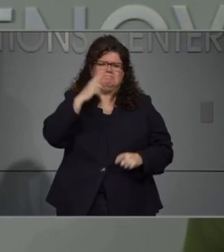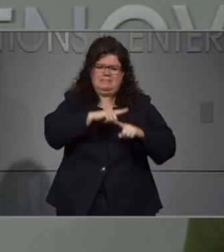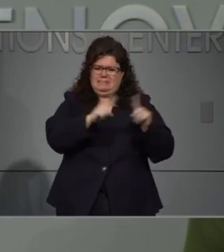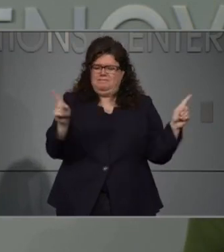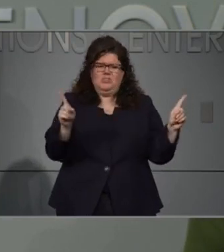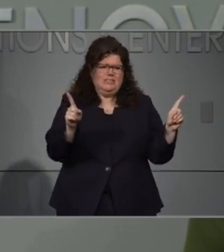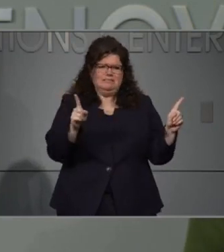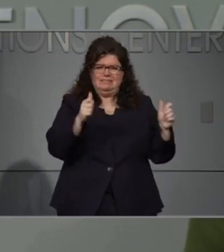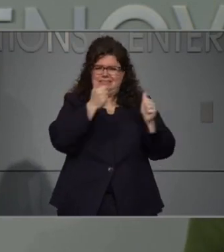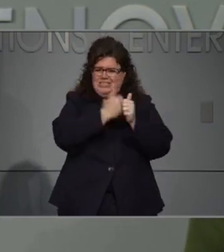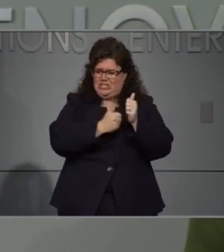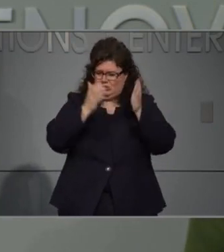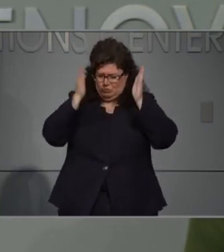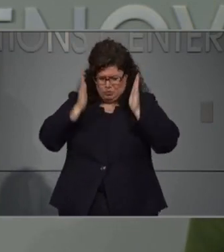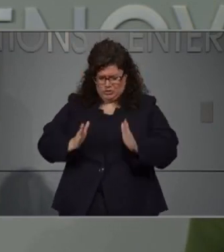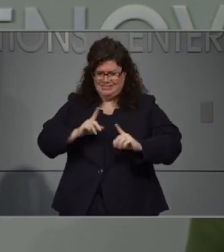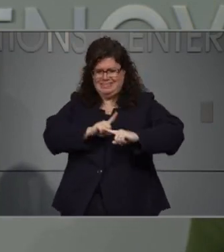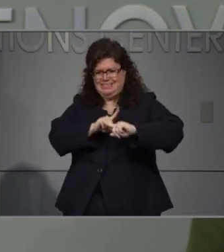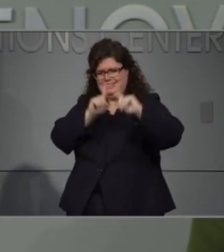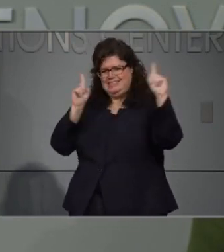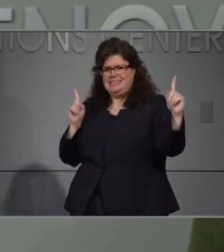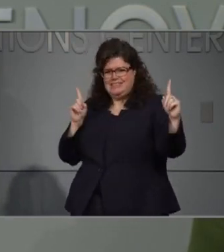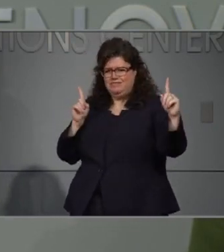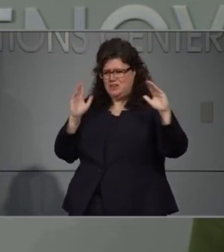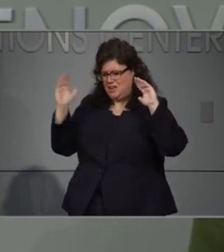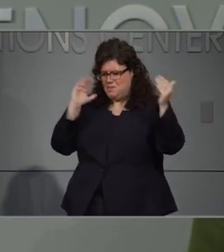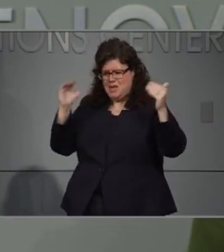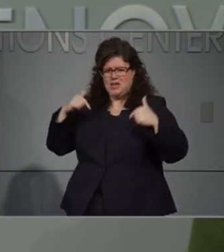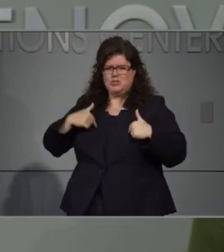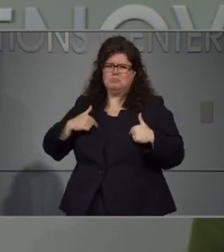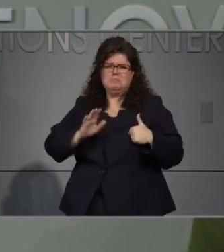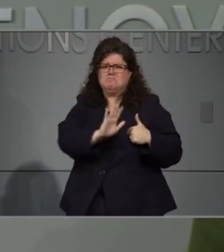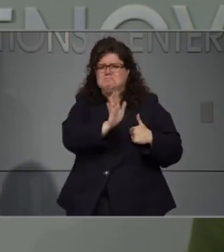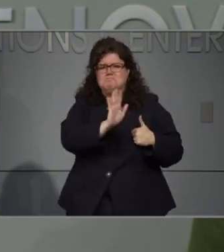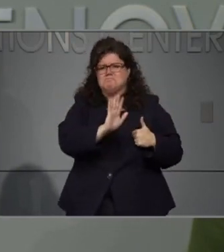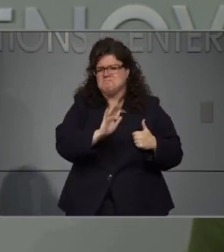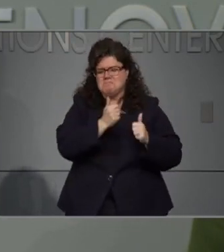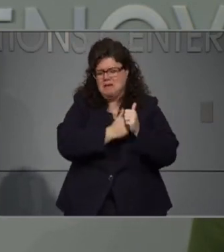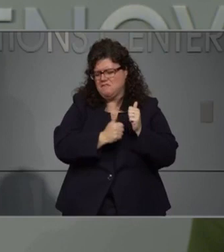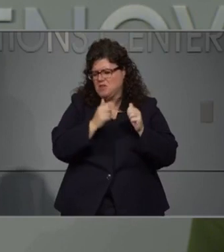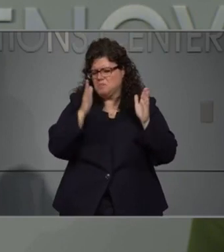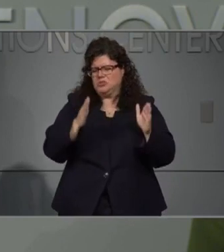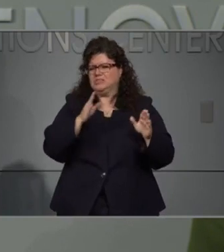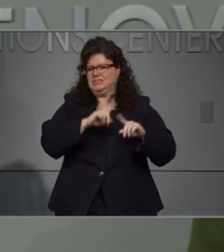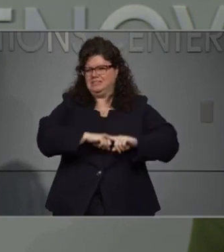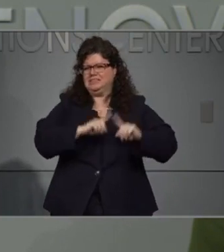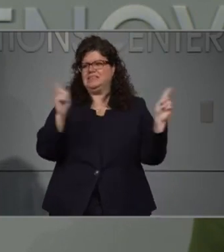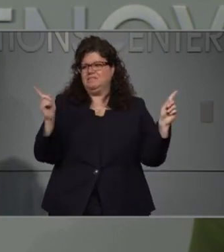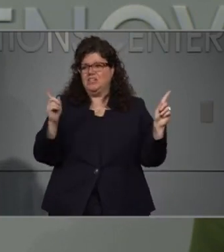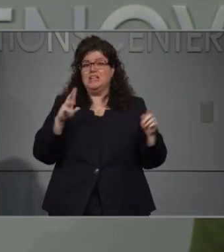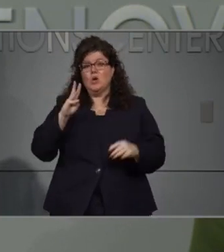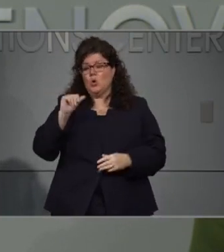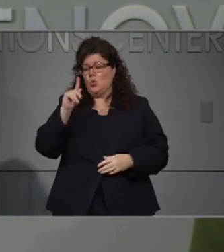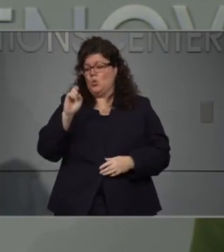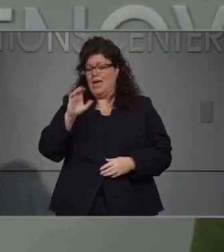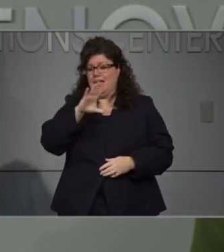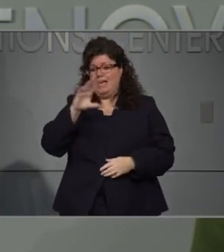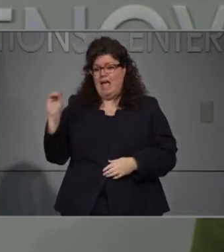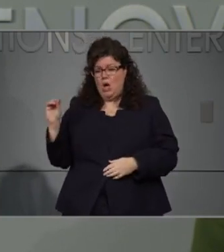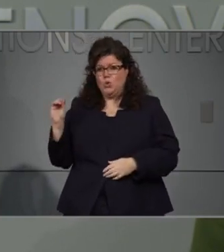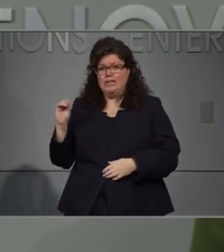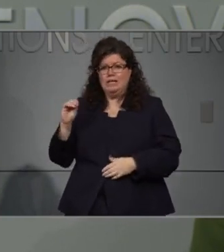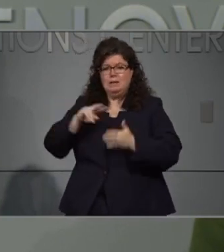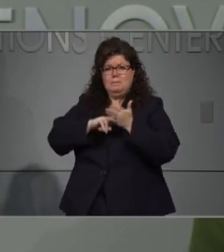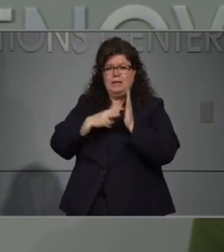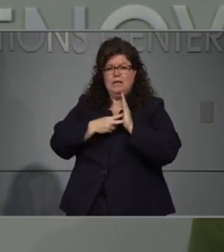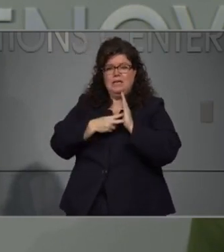decision and what's right for us as a family right now is to have our girls go back to in-person instruction, which I think in Wake County means I think they're going